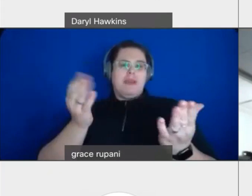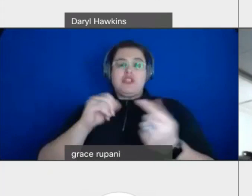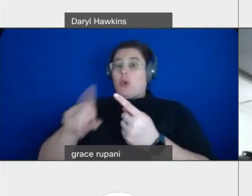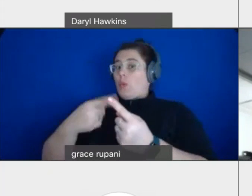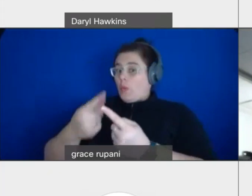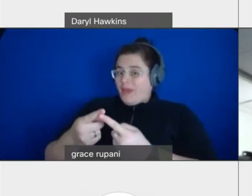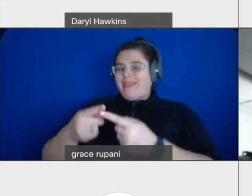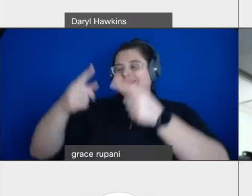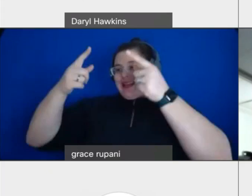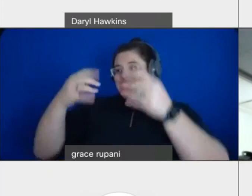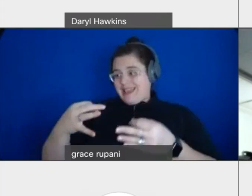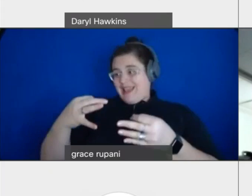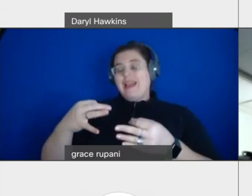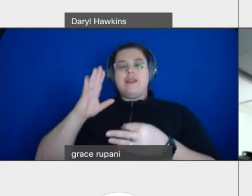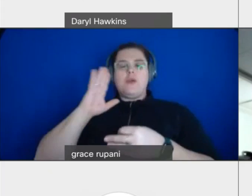out.